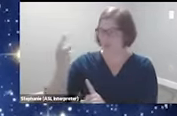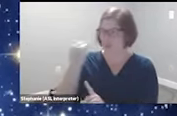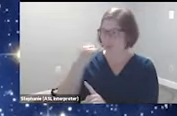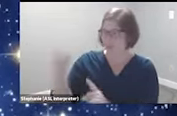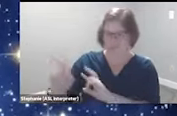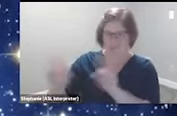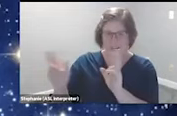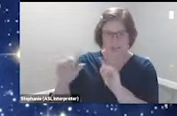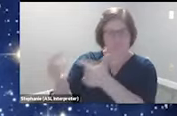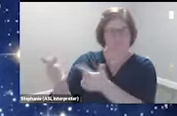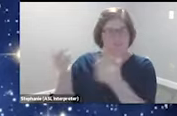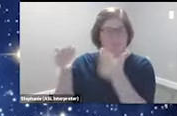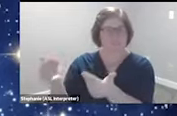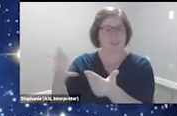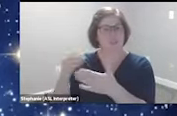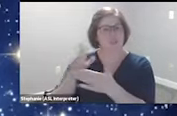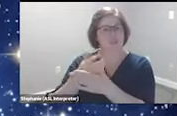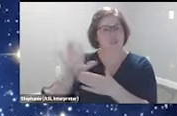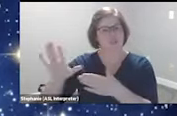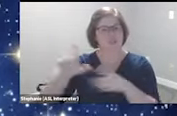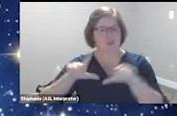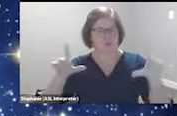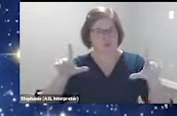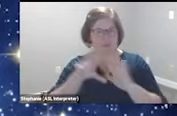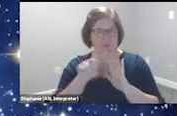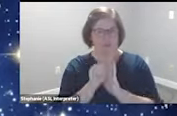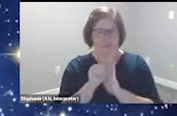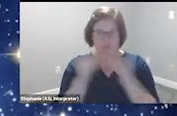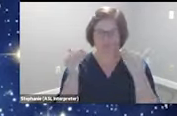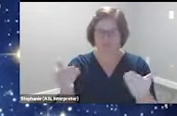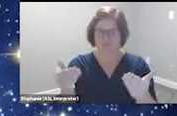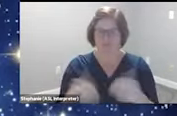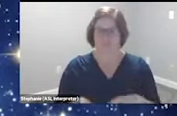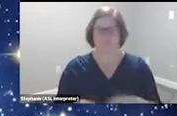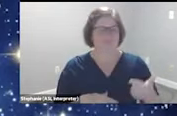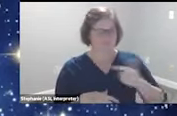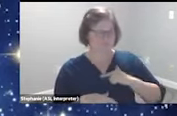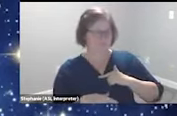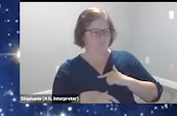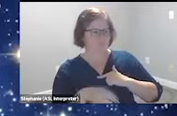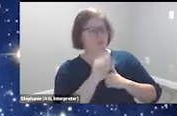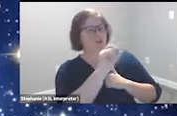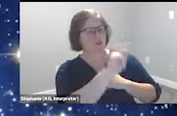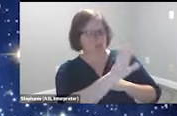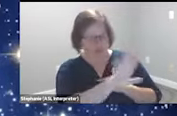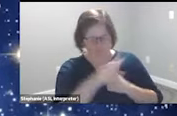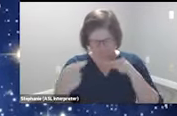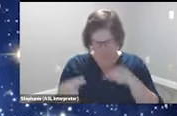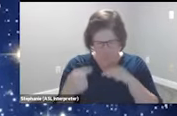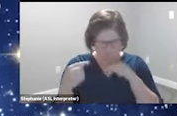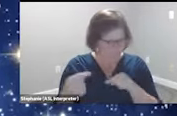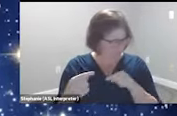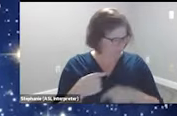ready now, you can go ahead and share your video. And all right. Thank you. Okay, let me try to do that. I thought